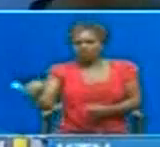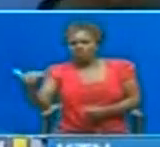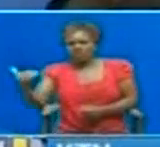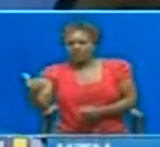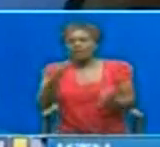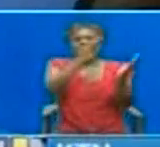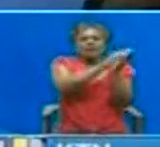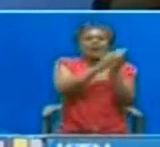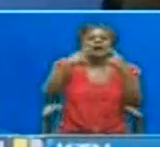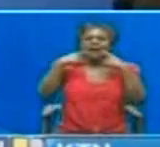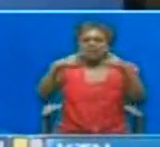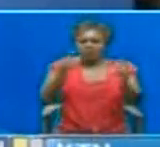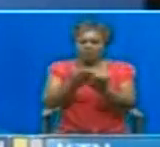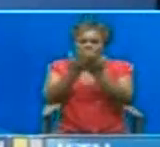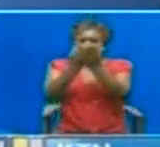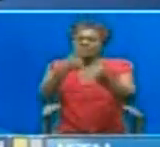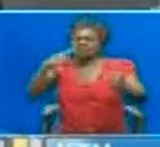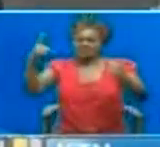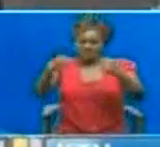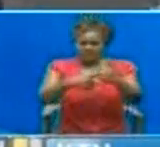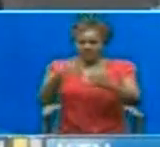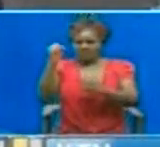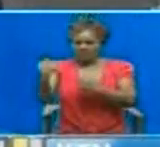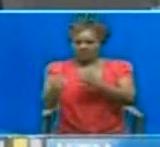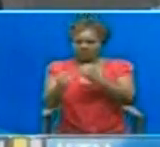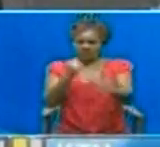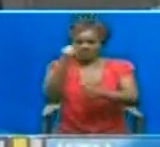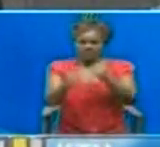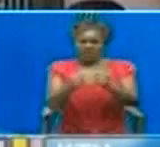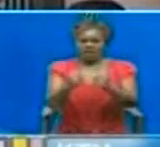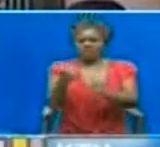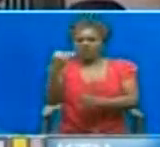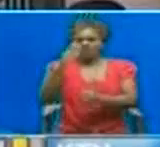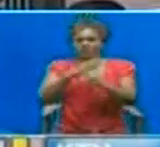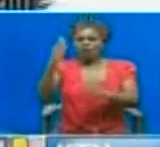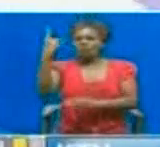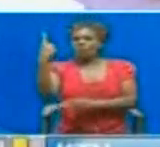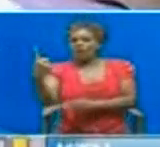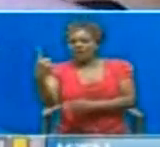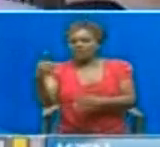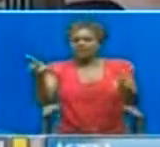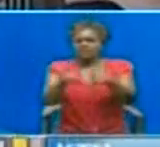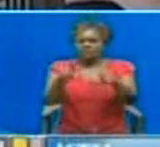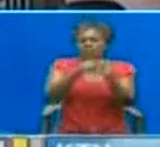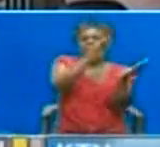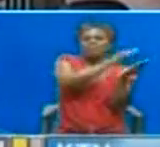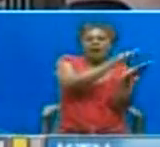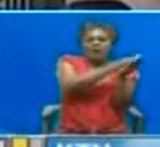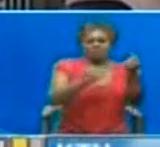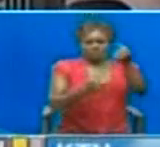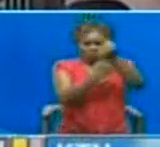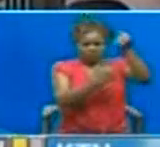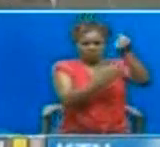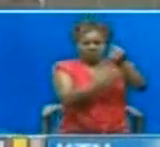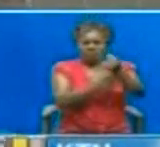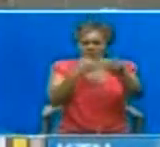The bank has announced that it will provide 655 new scholarships to Form 1 students. Additionally, the bank will fund education